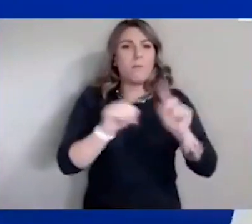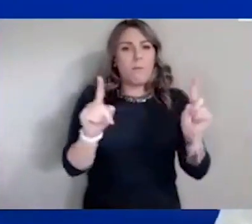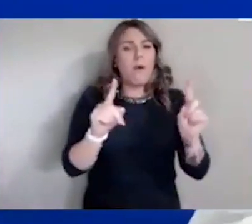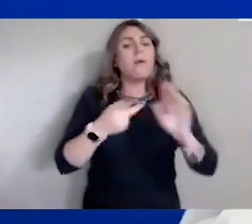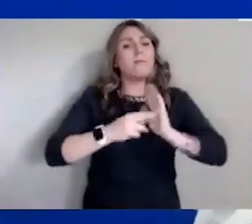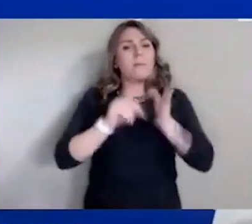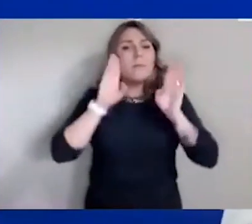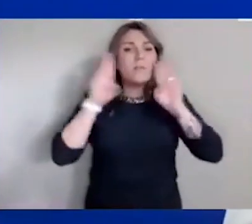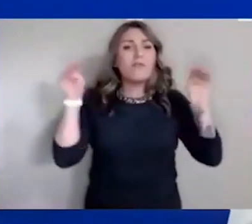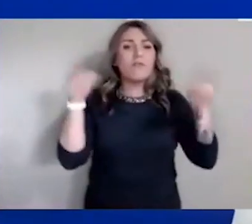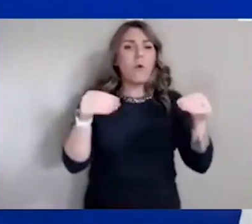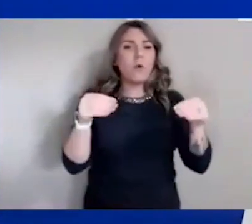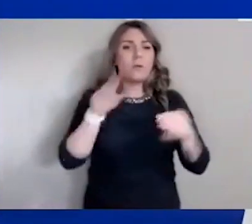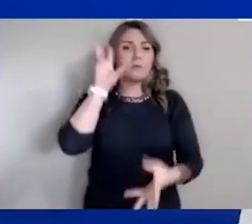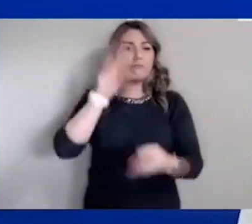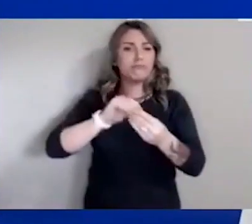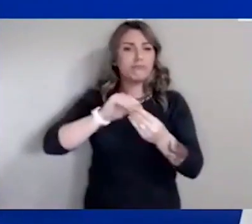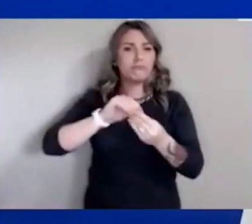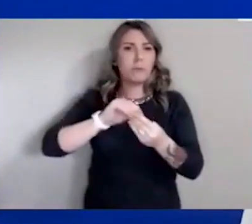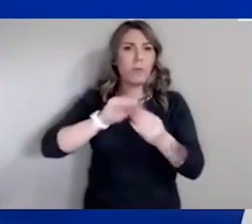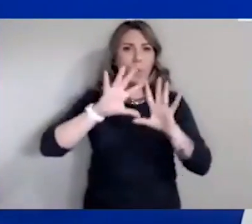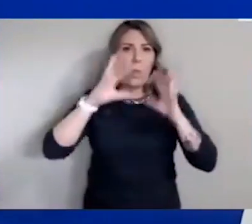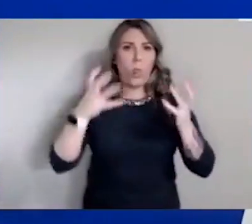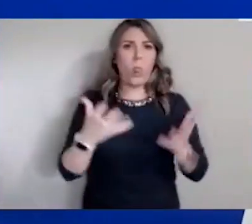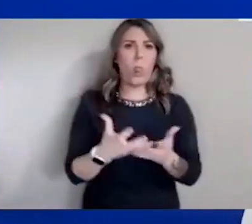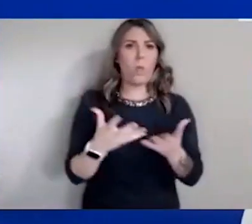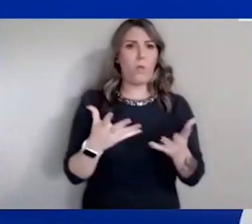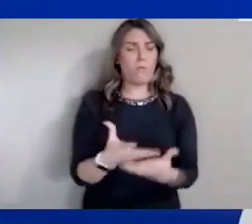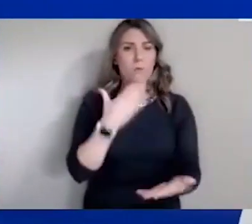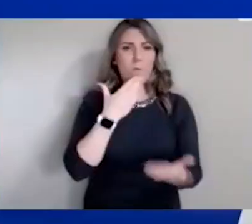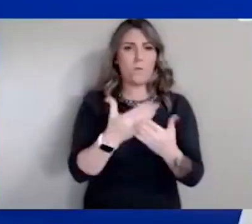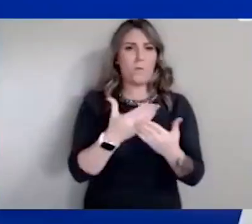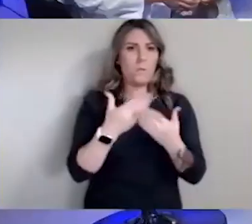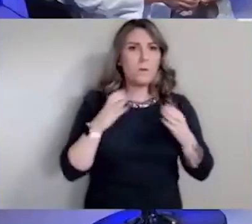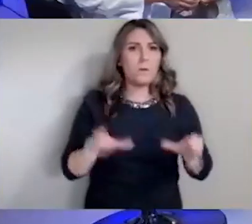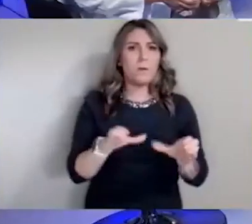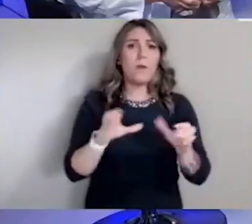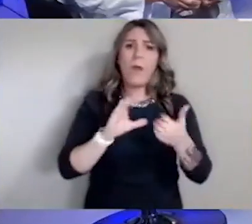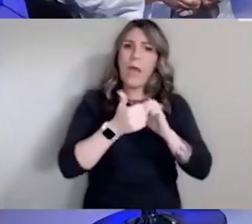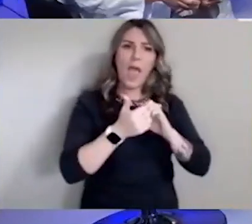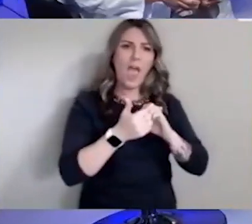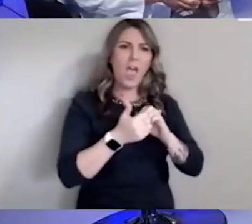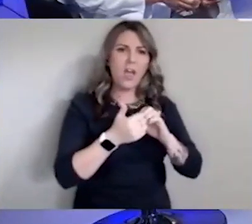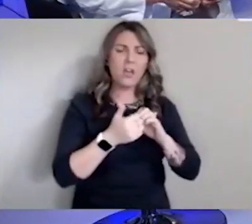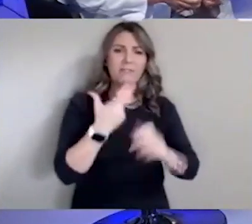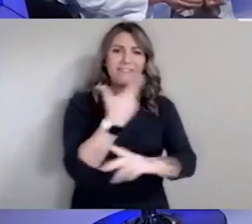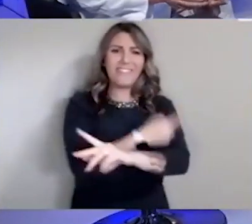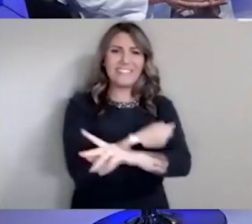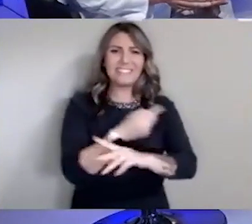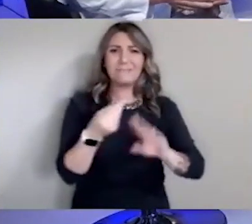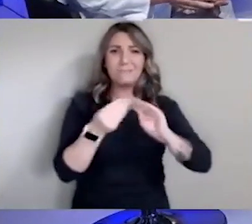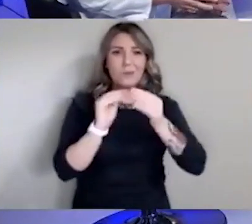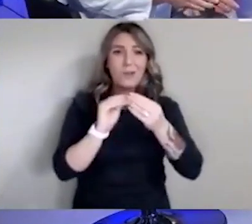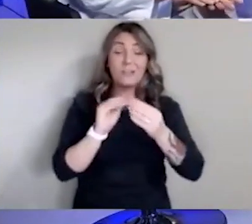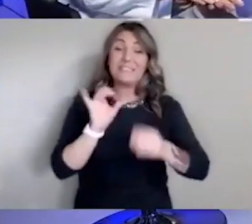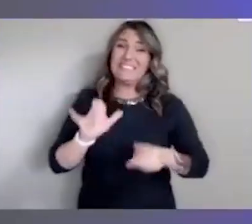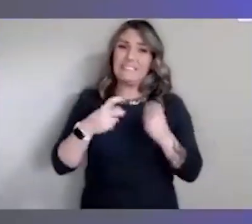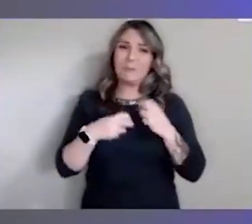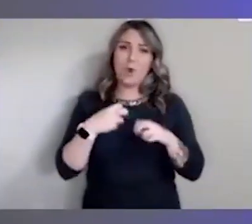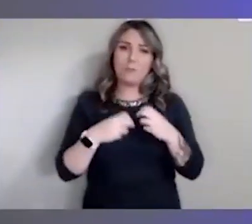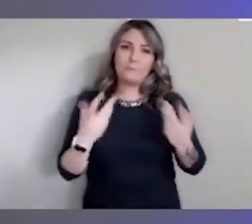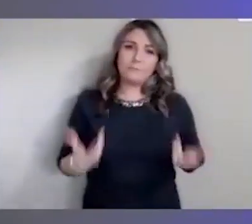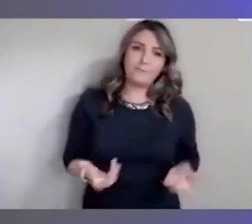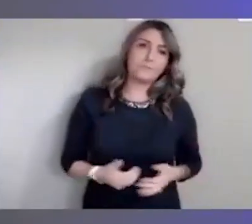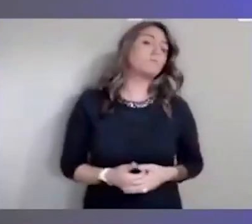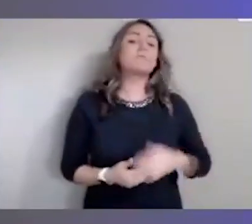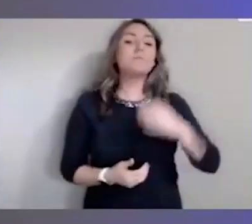the overall global good here. How are we doing on our vaccination rates here in Wyandotte? And that's problematic because we are at, for those